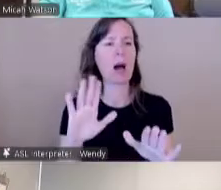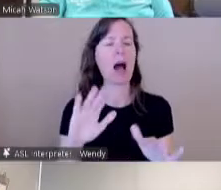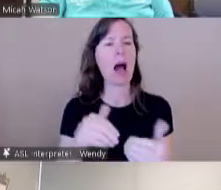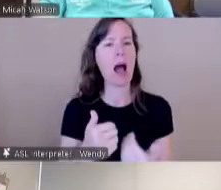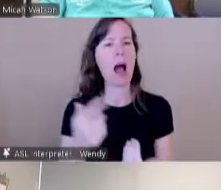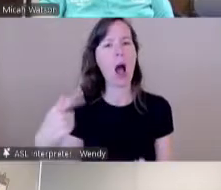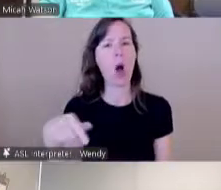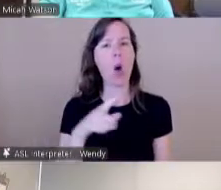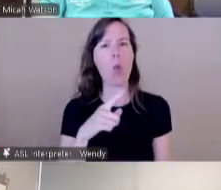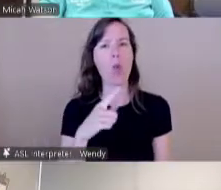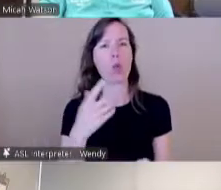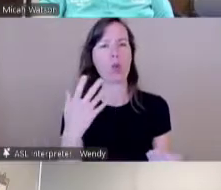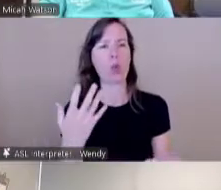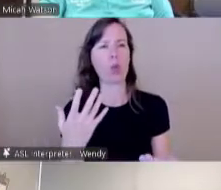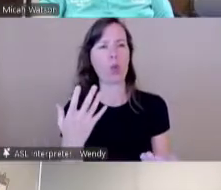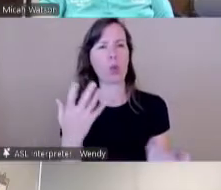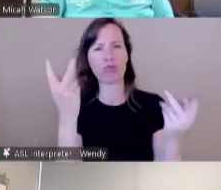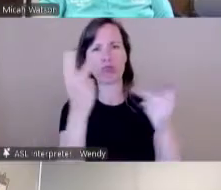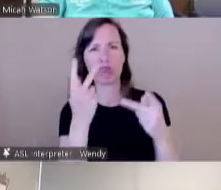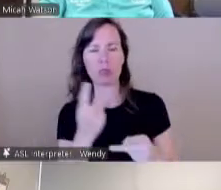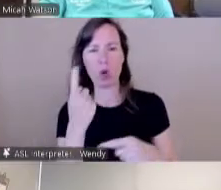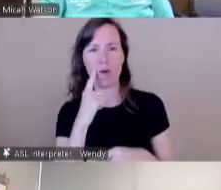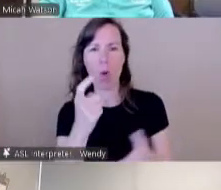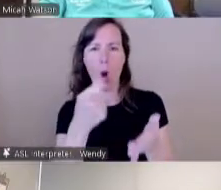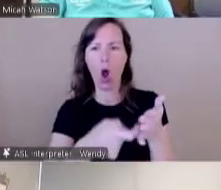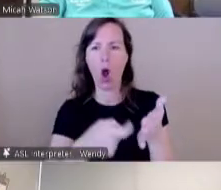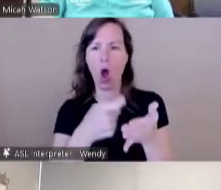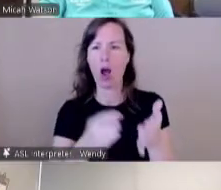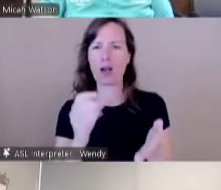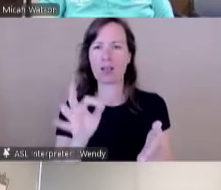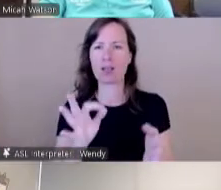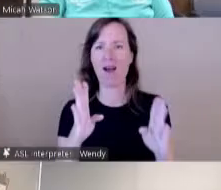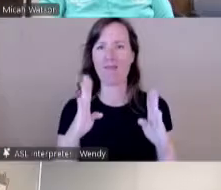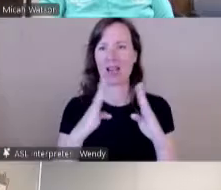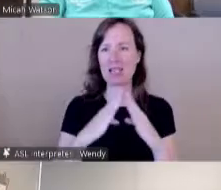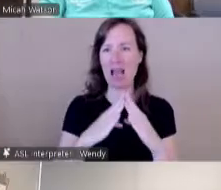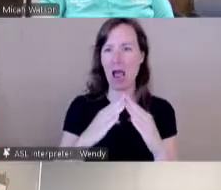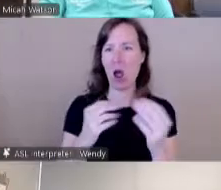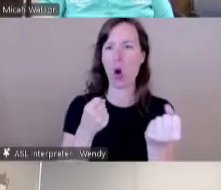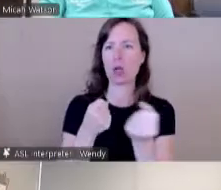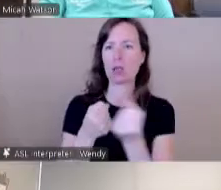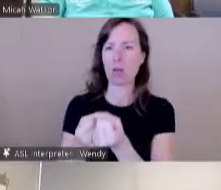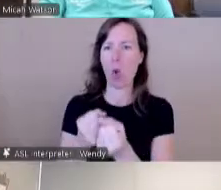for costs of the town supporting council member events?